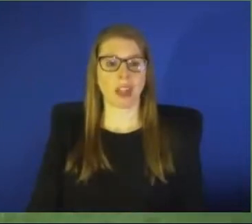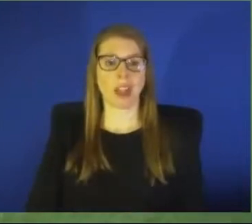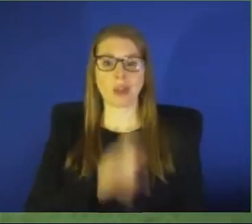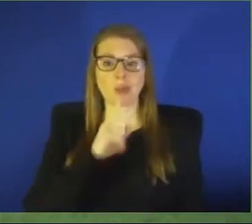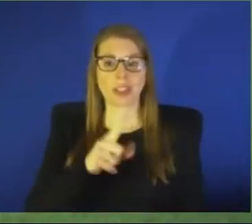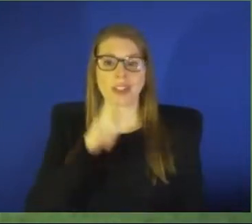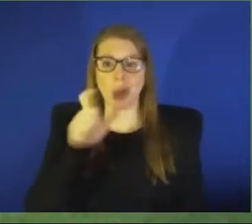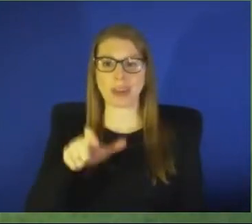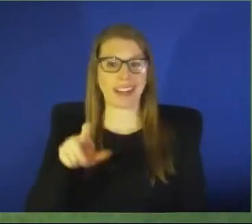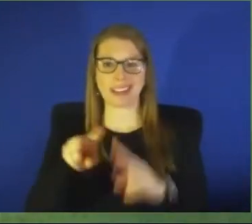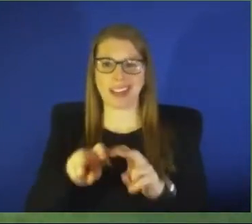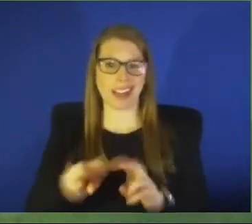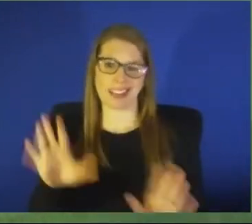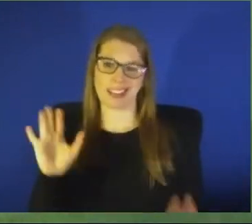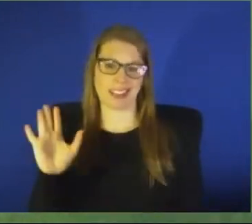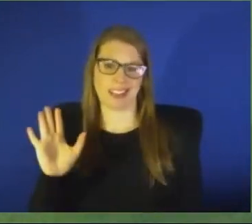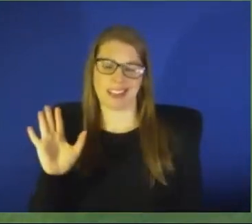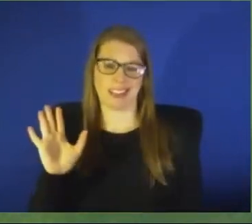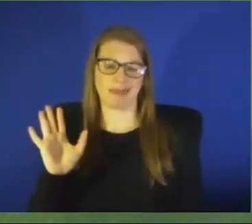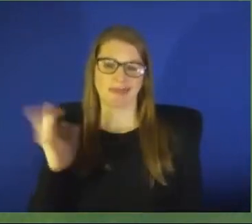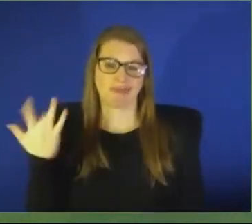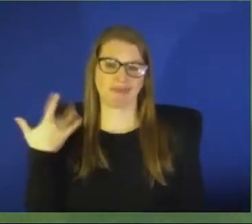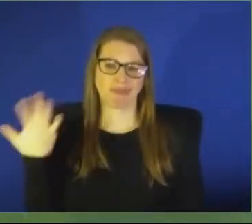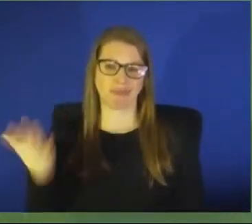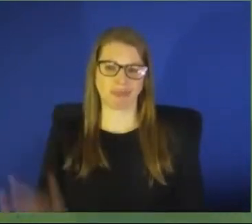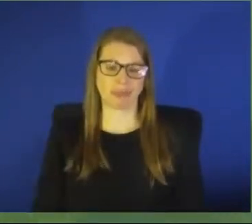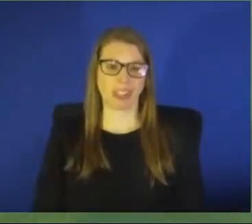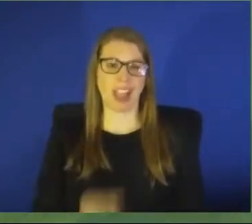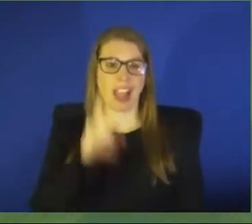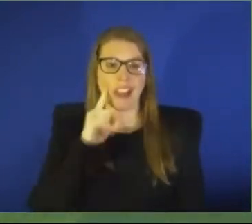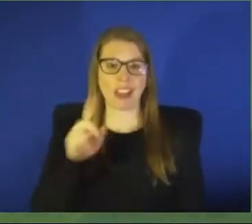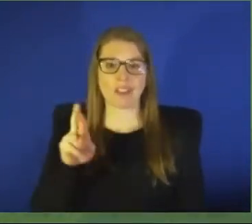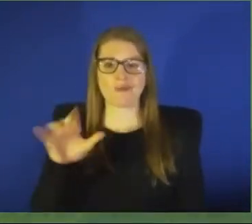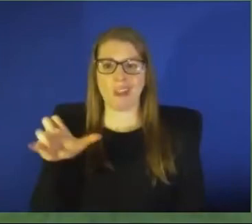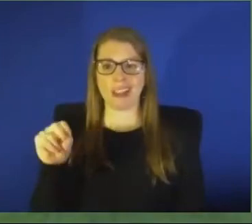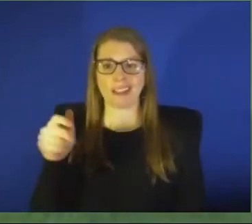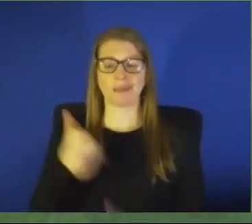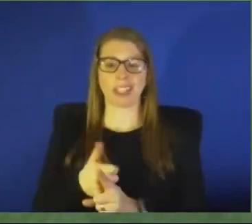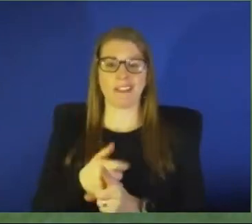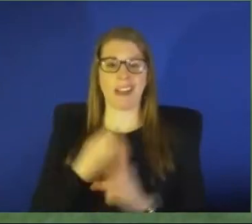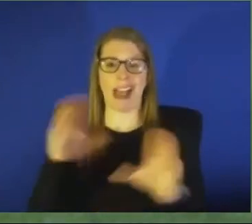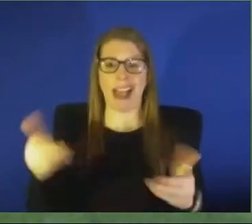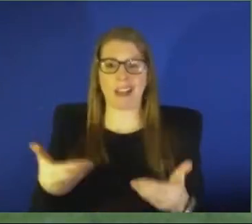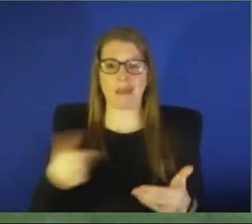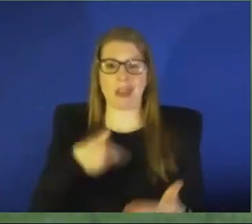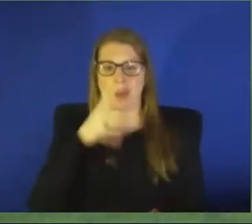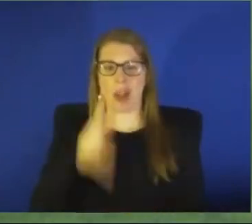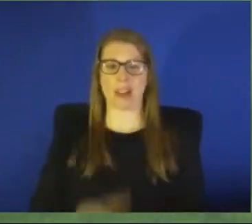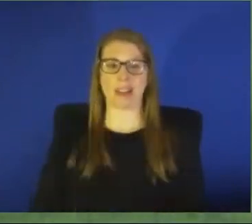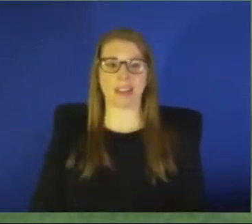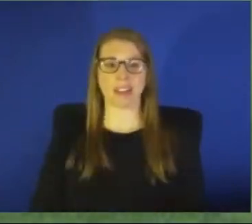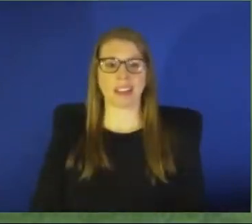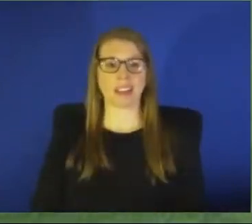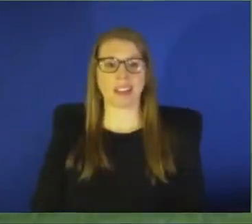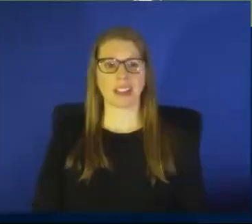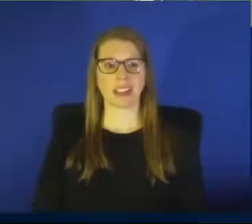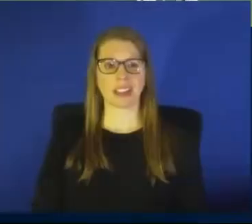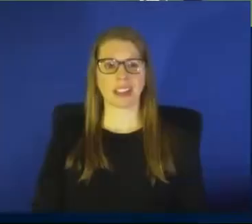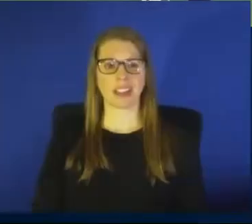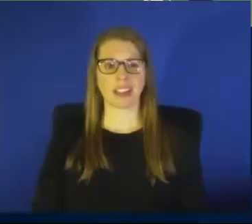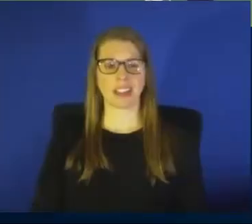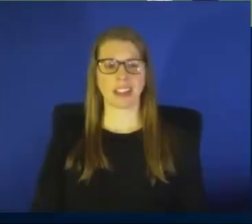analysis. I think Ryan's going to hire me just to, do my thing out here. Ow.